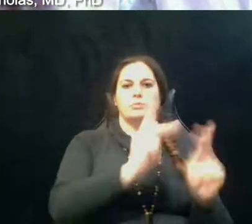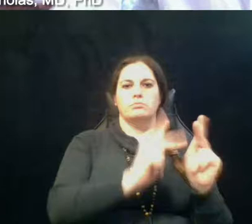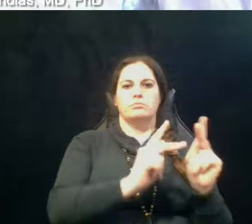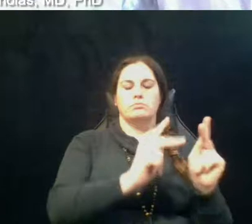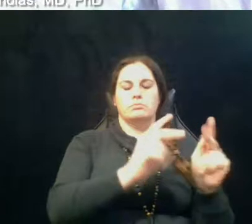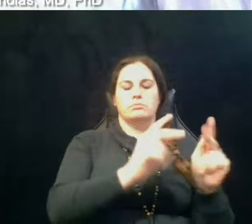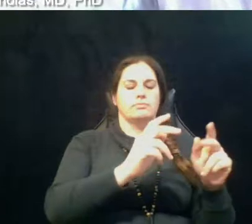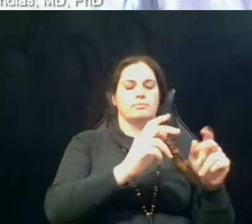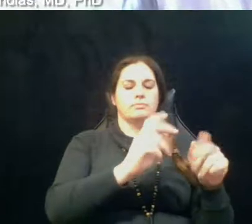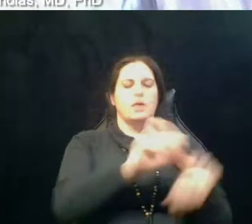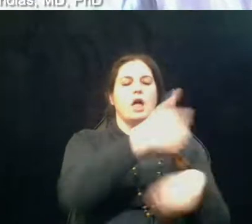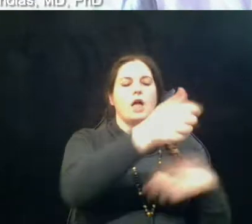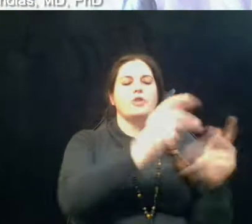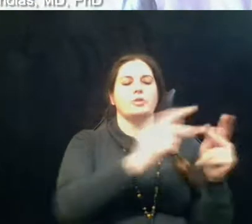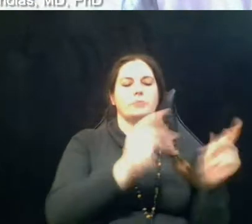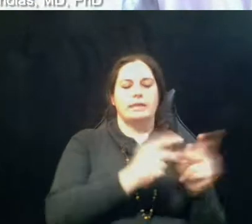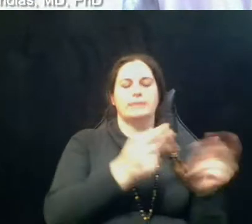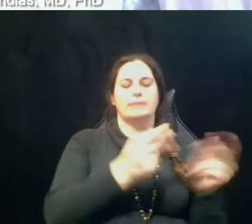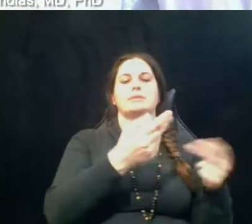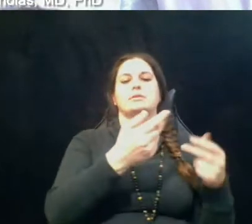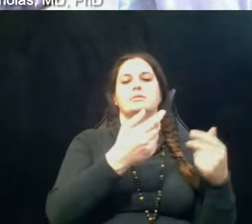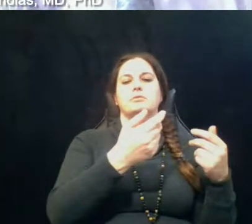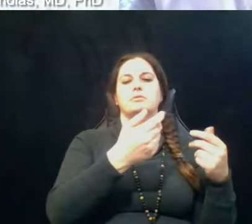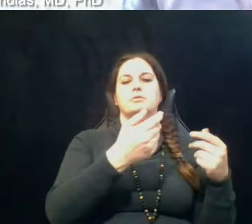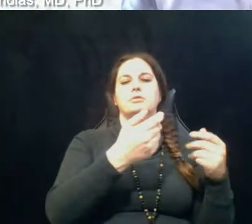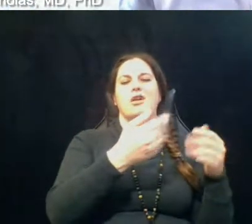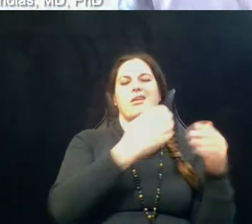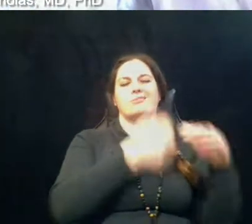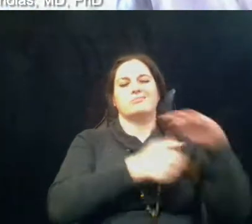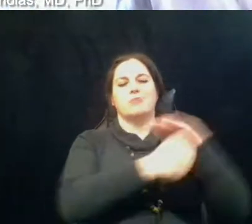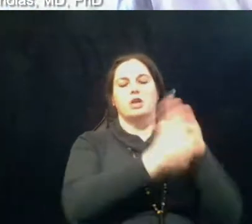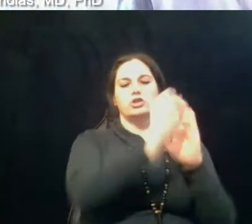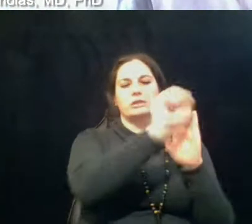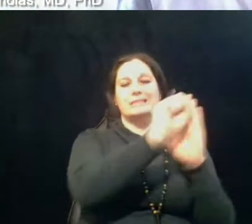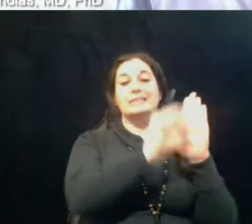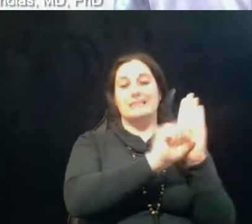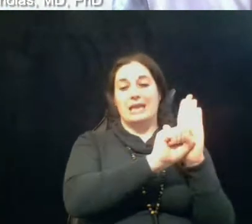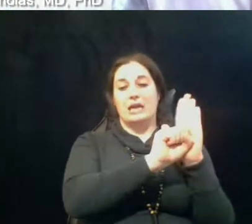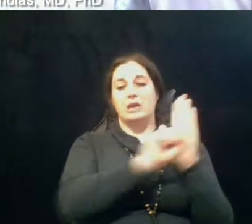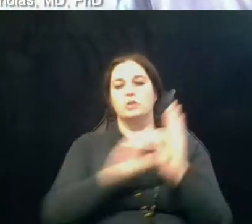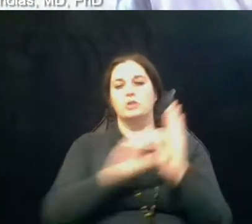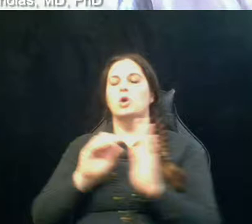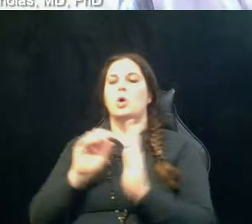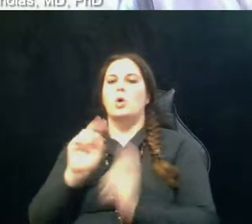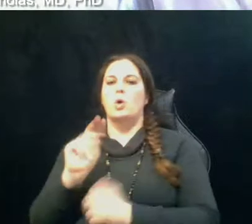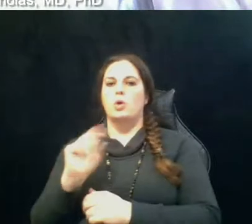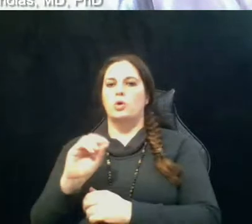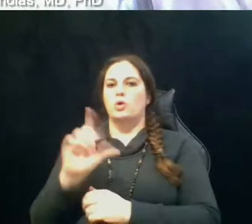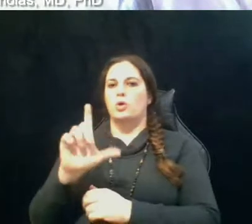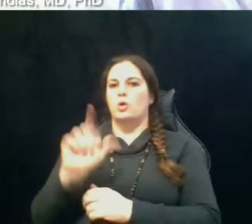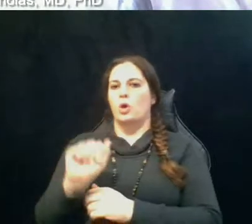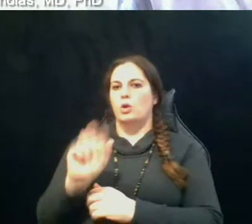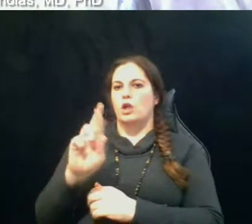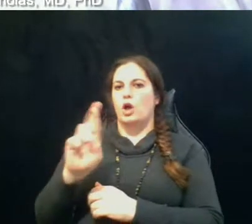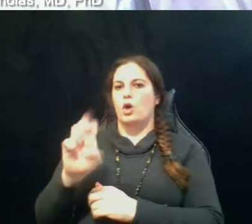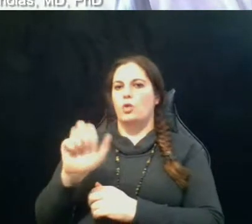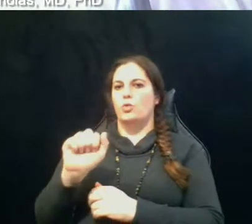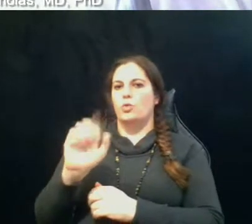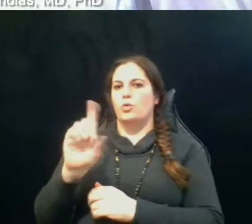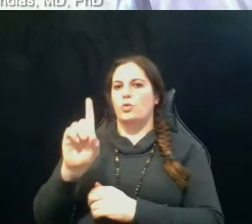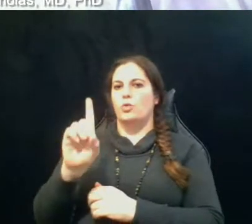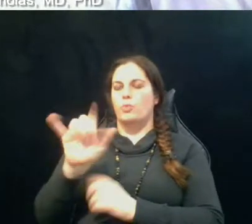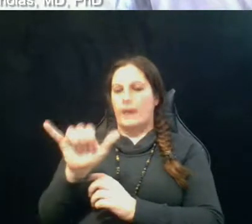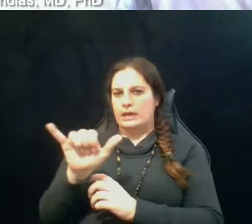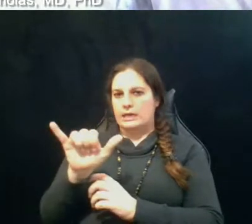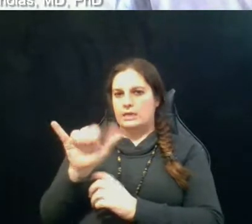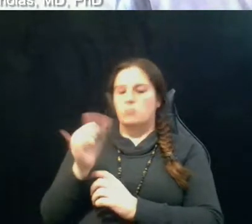and administered at the parish level. So NOLA Ready if you're in Orleans Parish, or go to the state health department website as